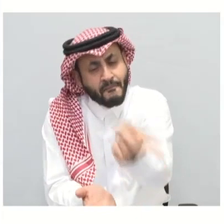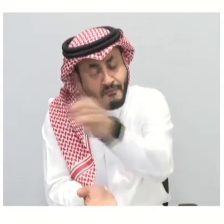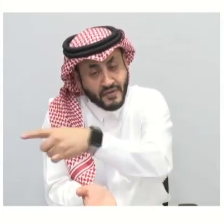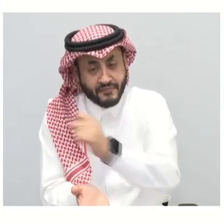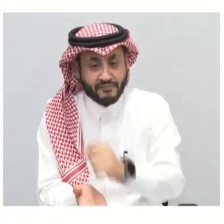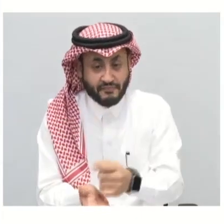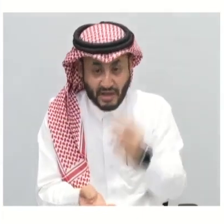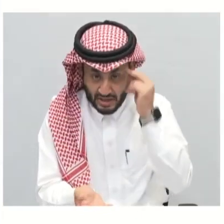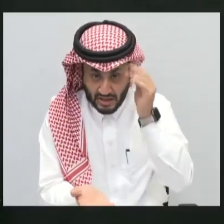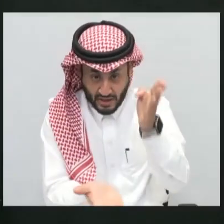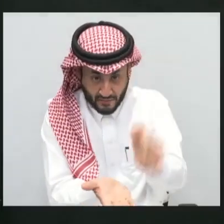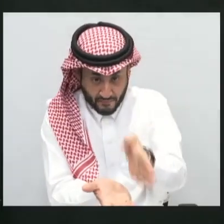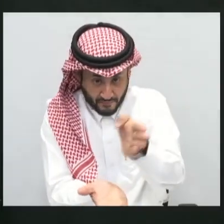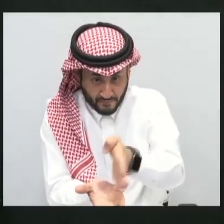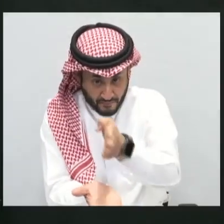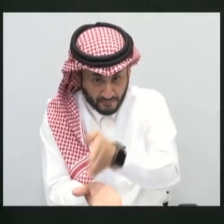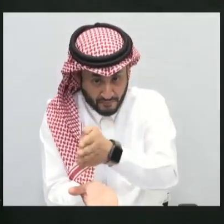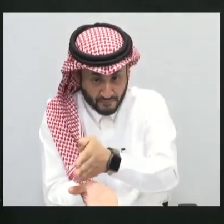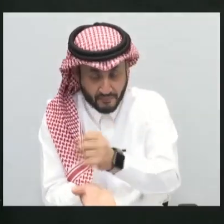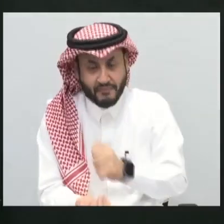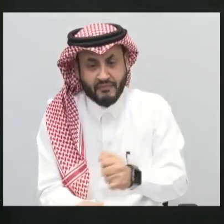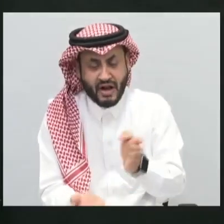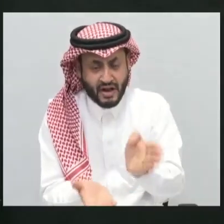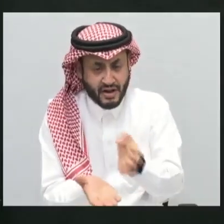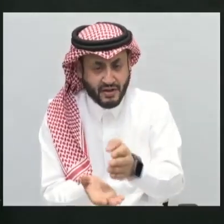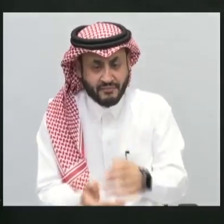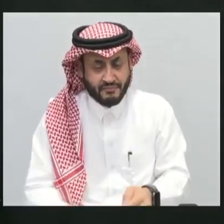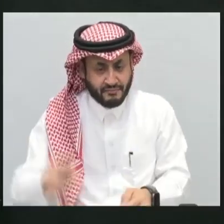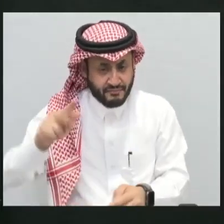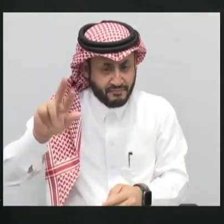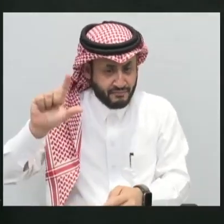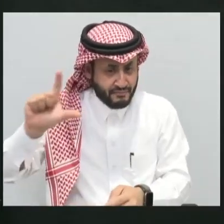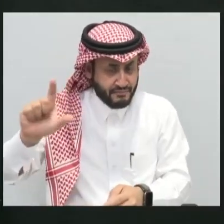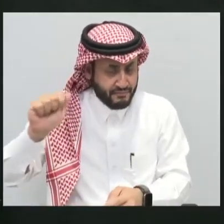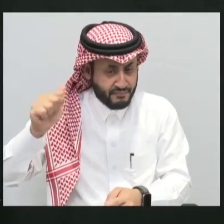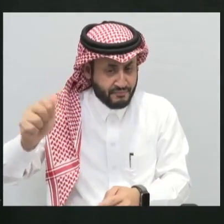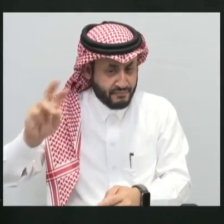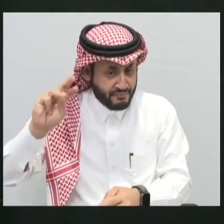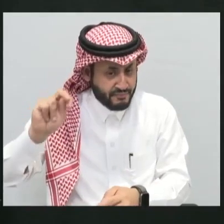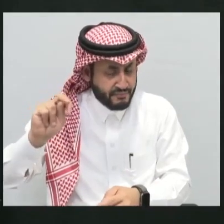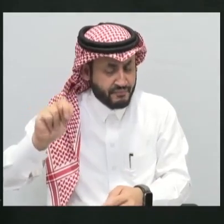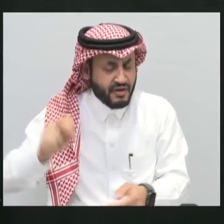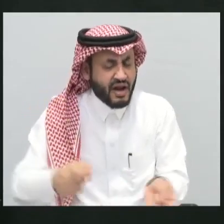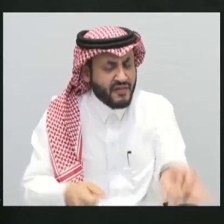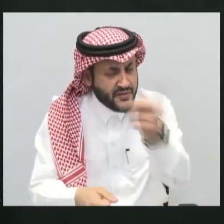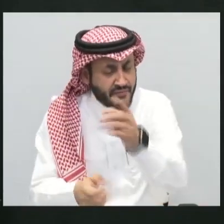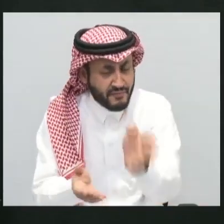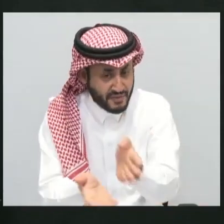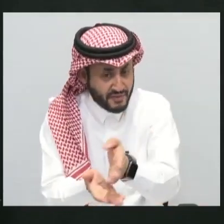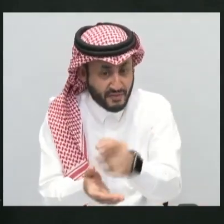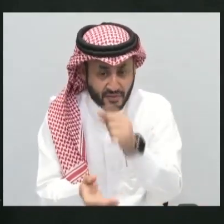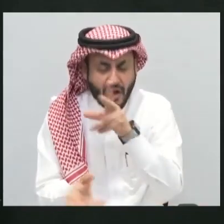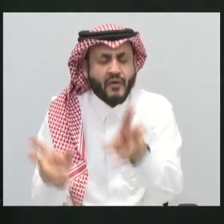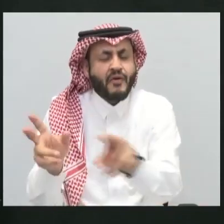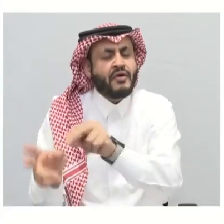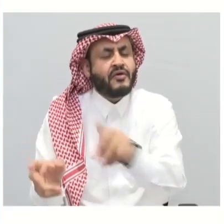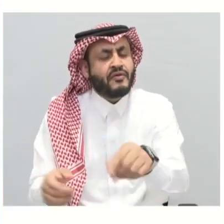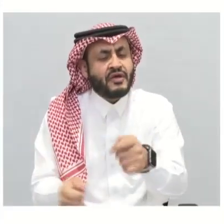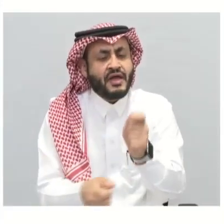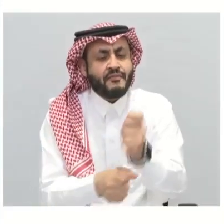So, if we have a certain plan that will happen in the future, then we can use the present